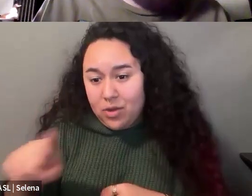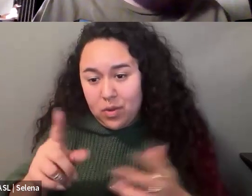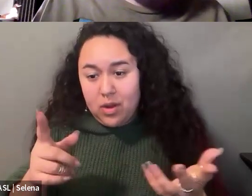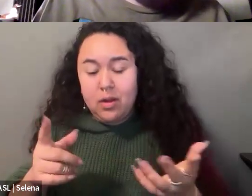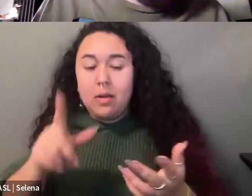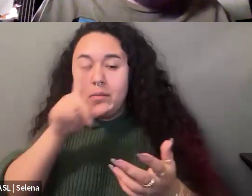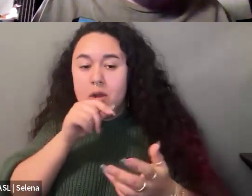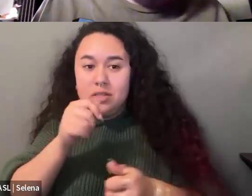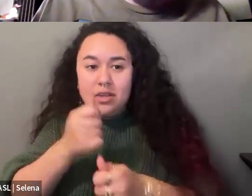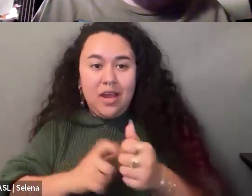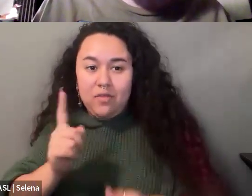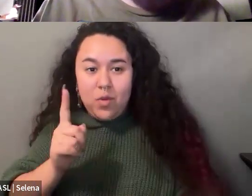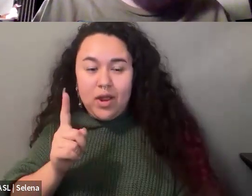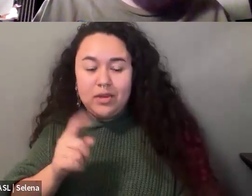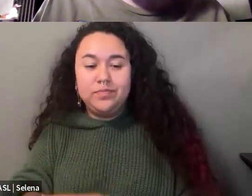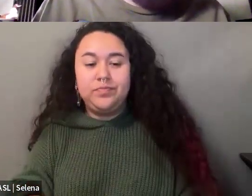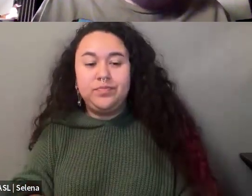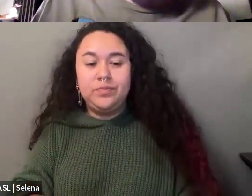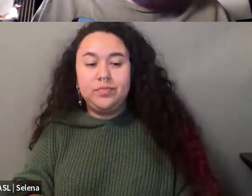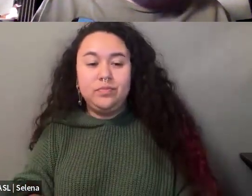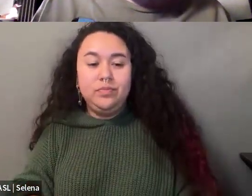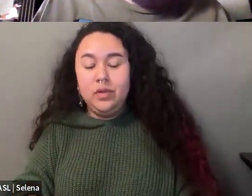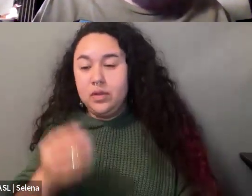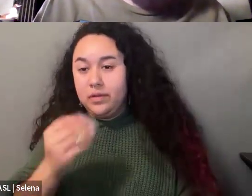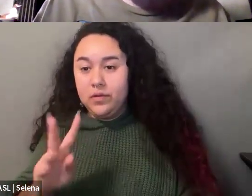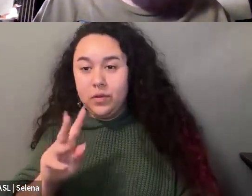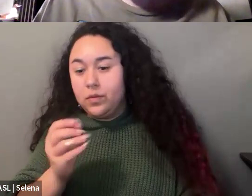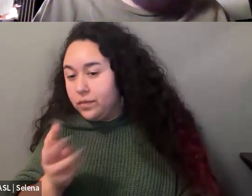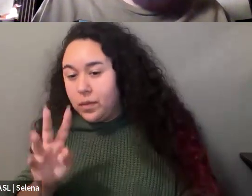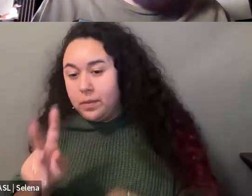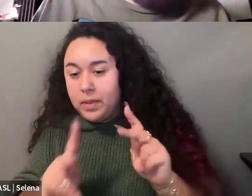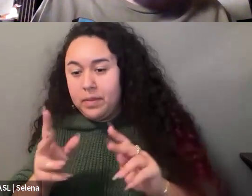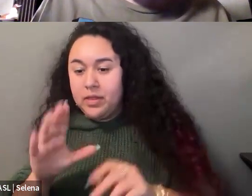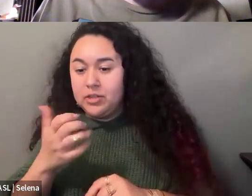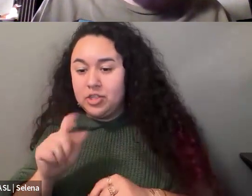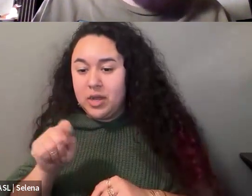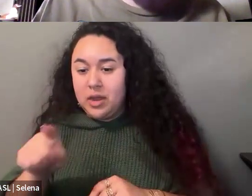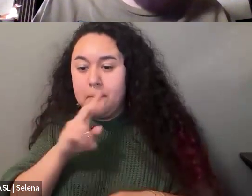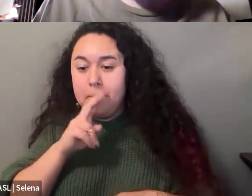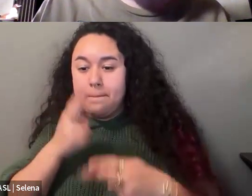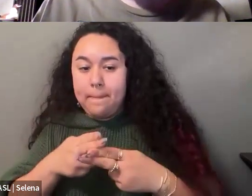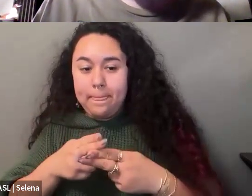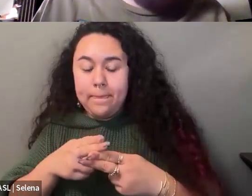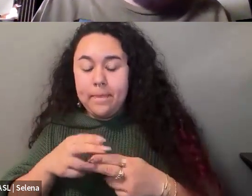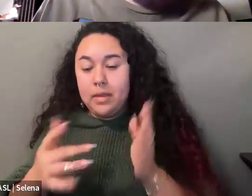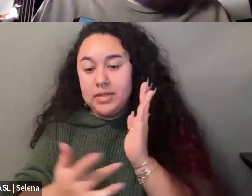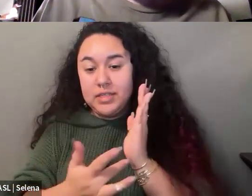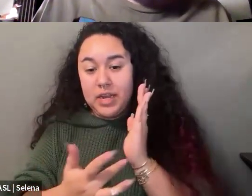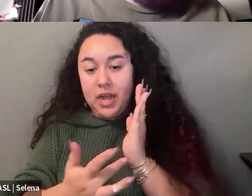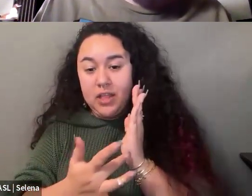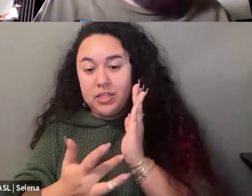Birds are everywhere. And a couple of folks in the chat have been mentioning also